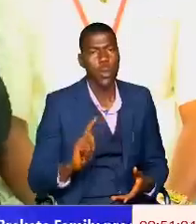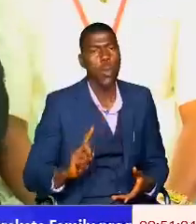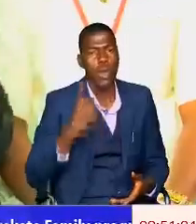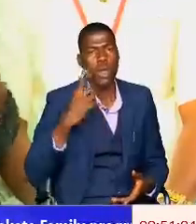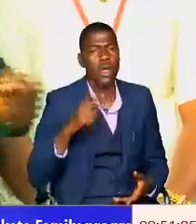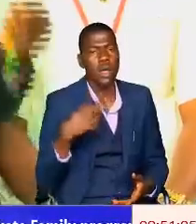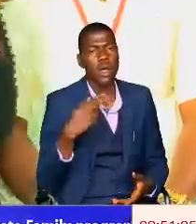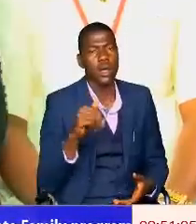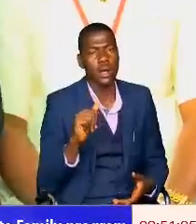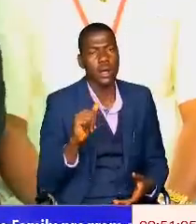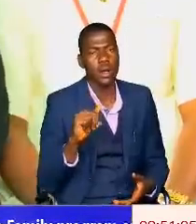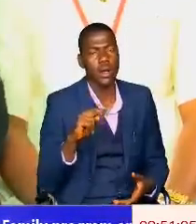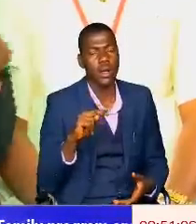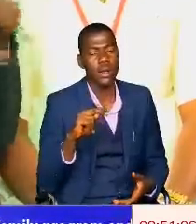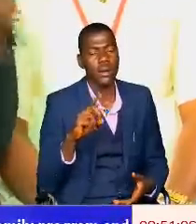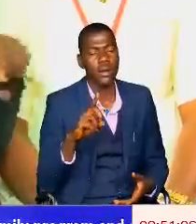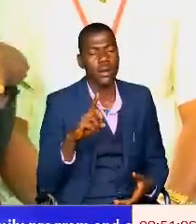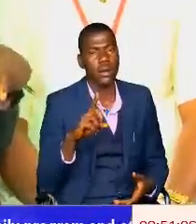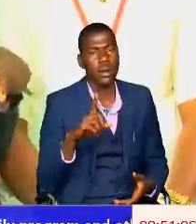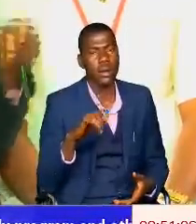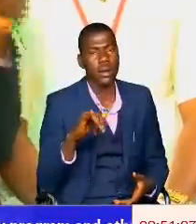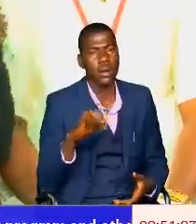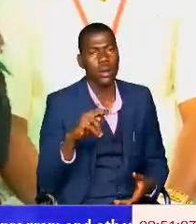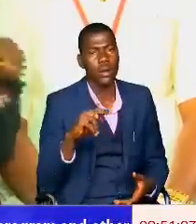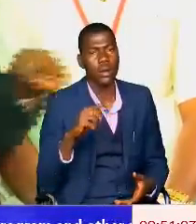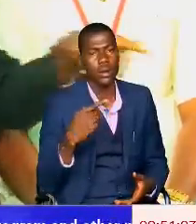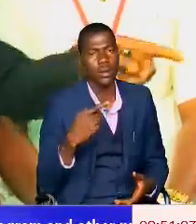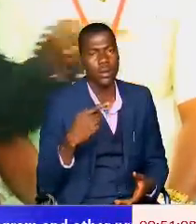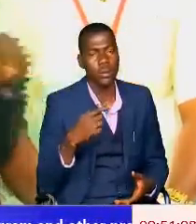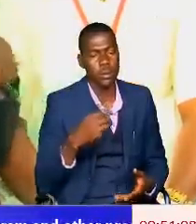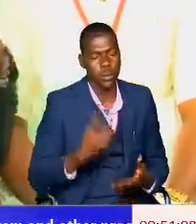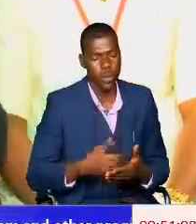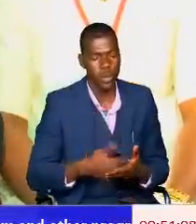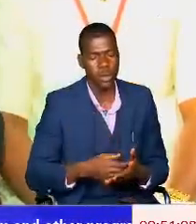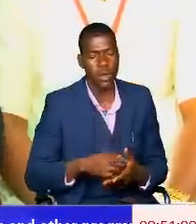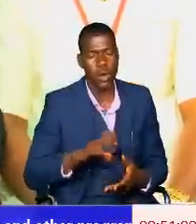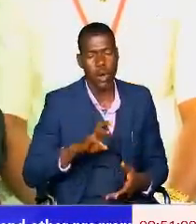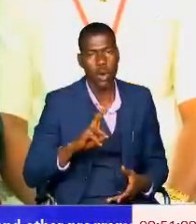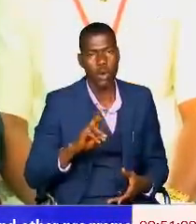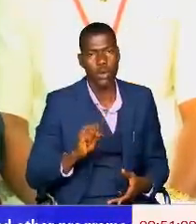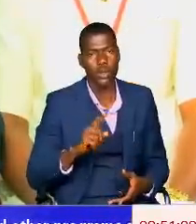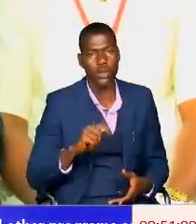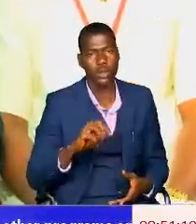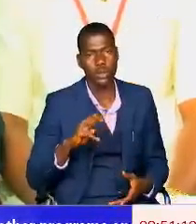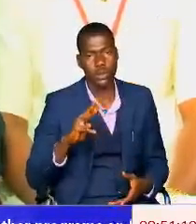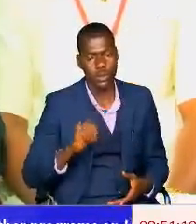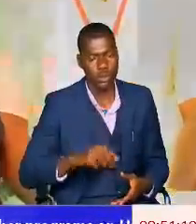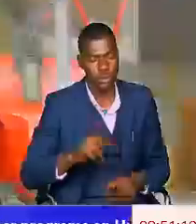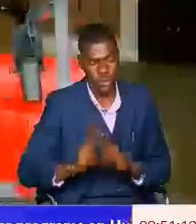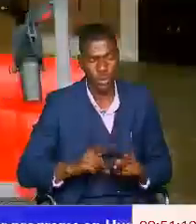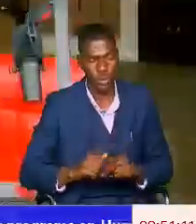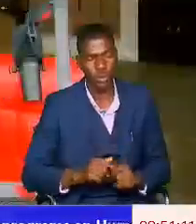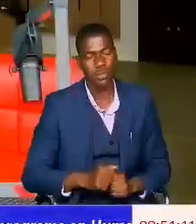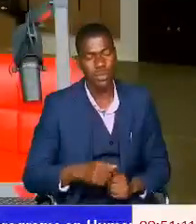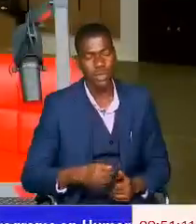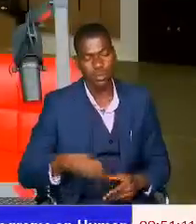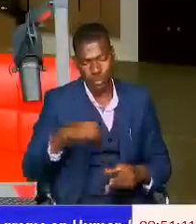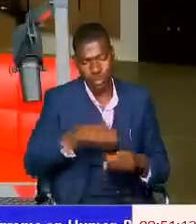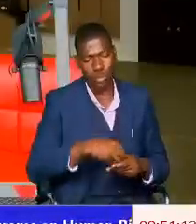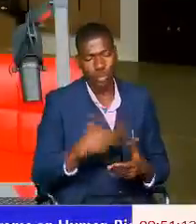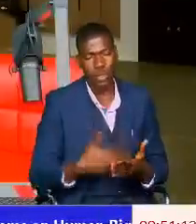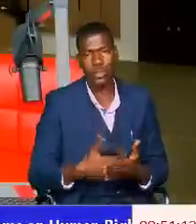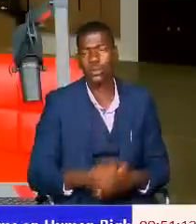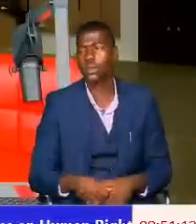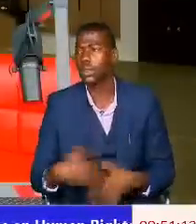call exorbitant is what the custom people say you should pay. It's the assessment of the custom, not of NIPOST. Sir, now make I tell you something. Okay,